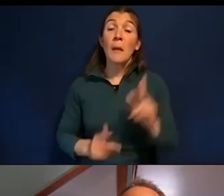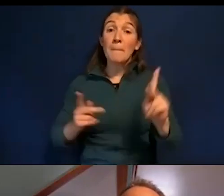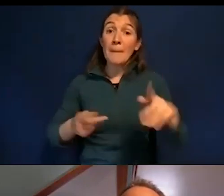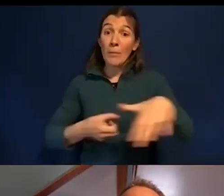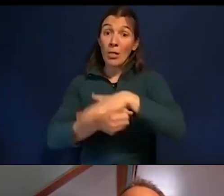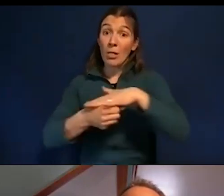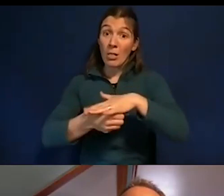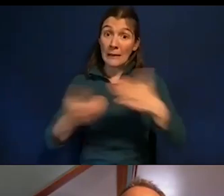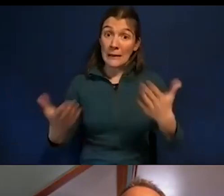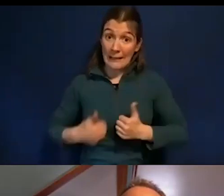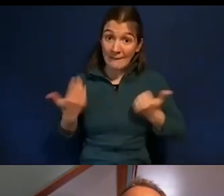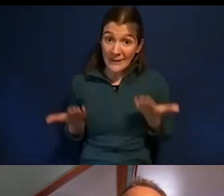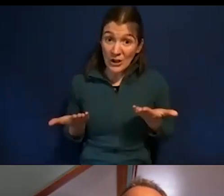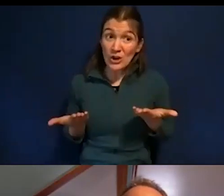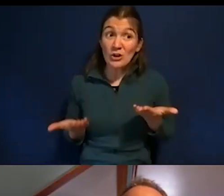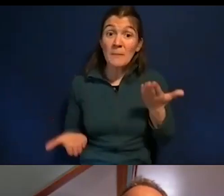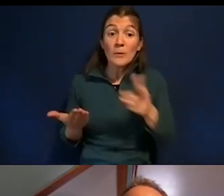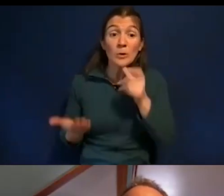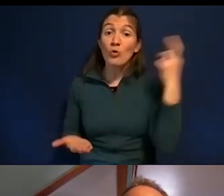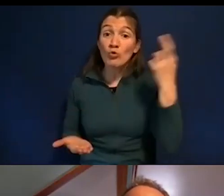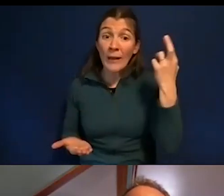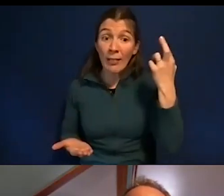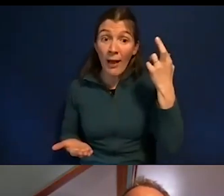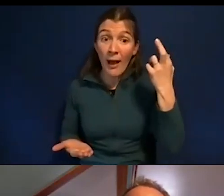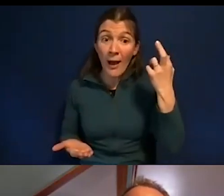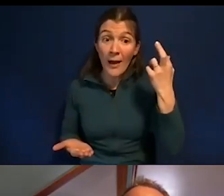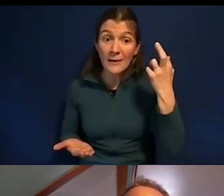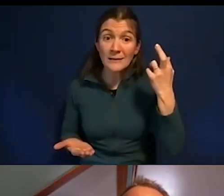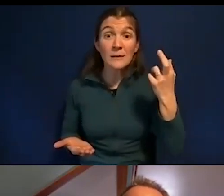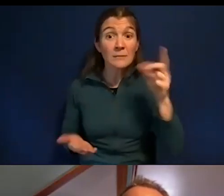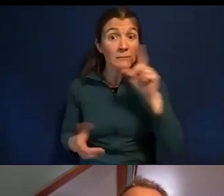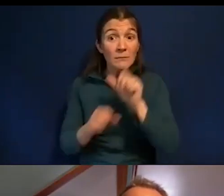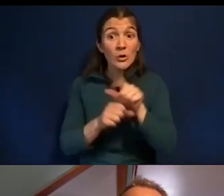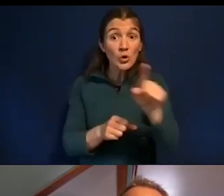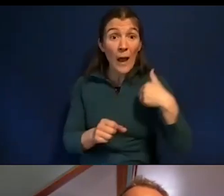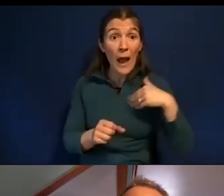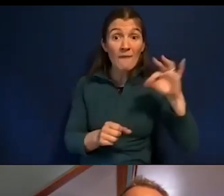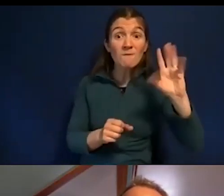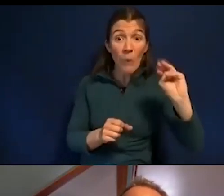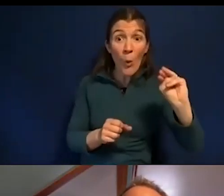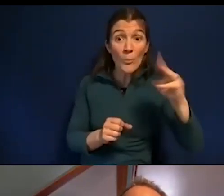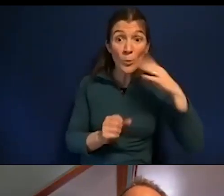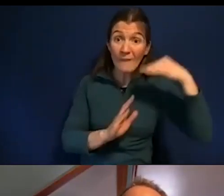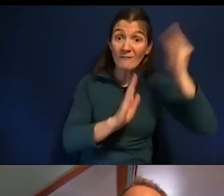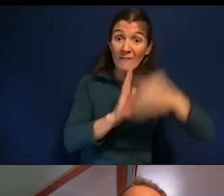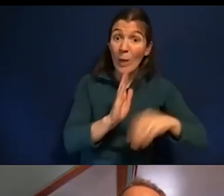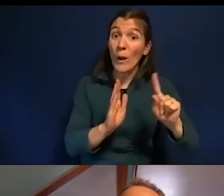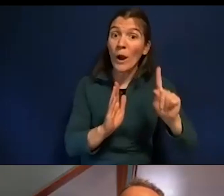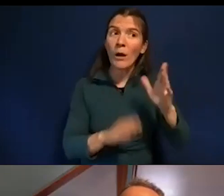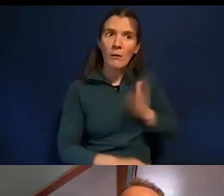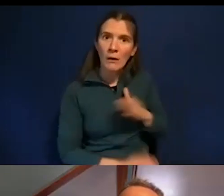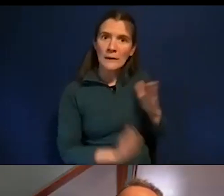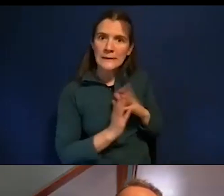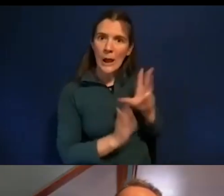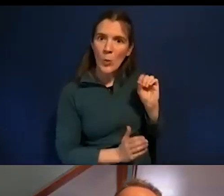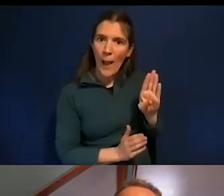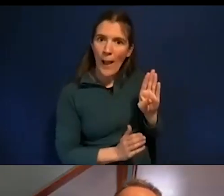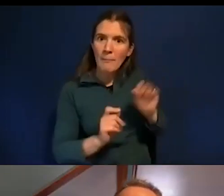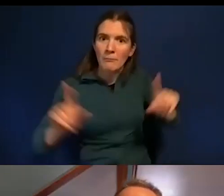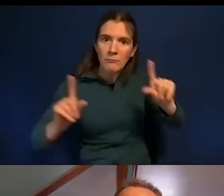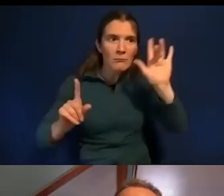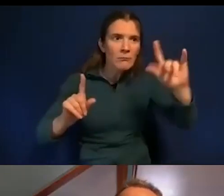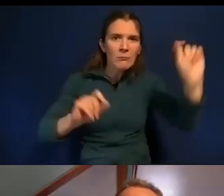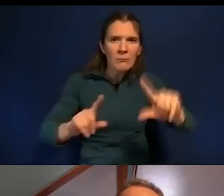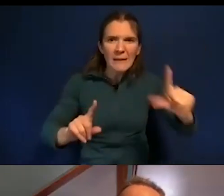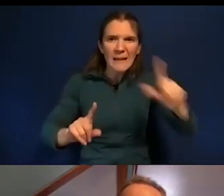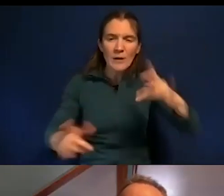community are not aware that there's like a little form that you can fill out on the town's website to highlight a